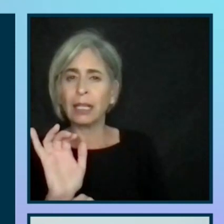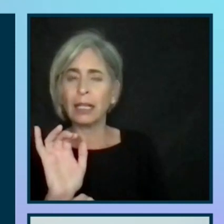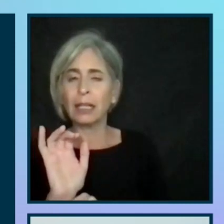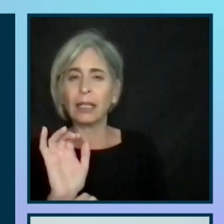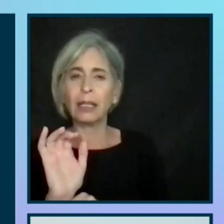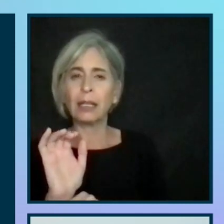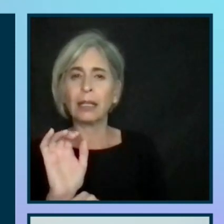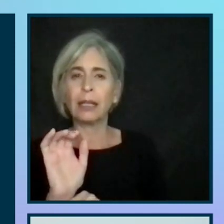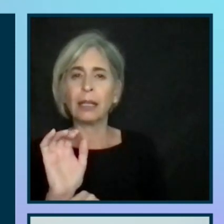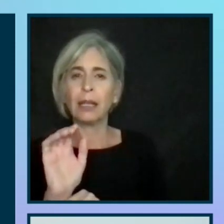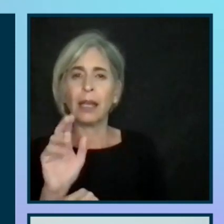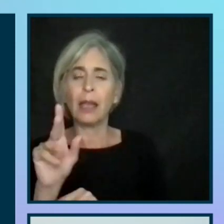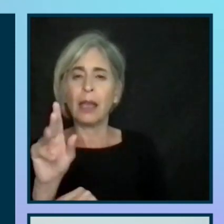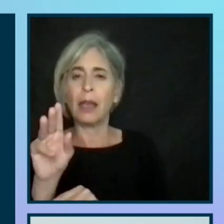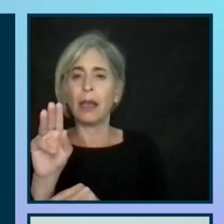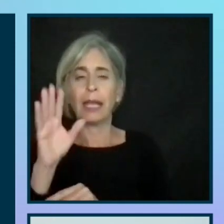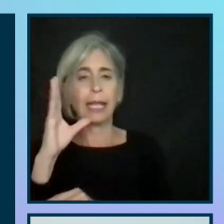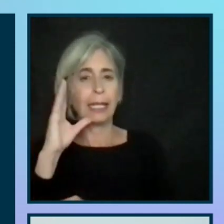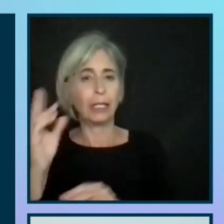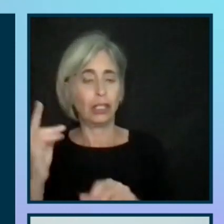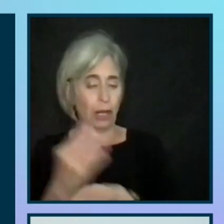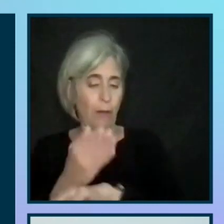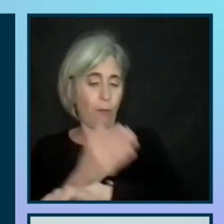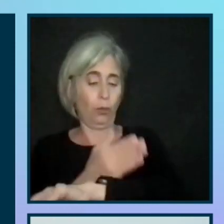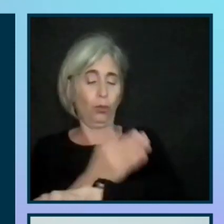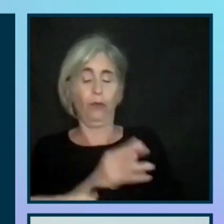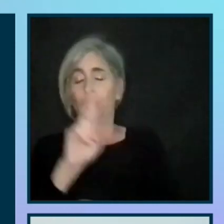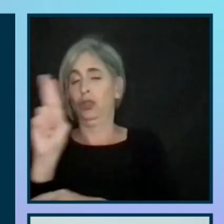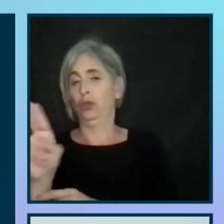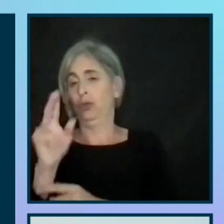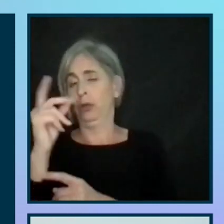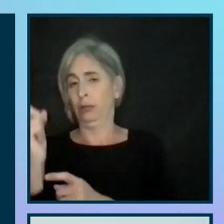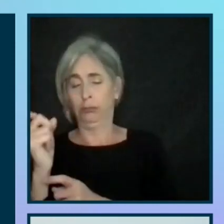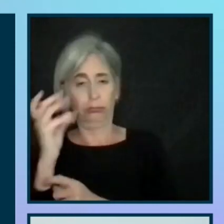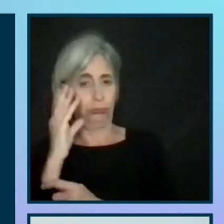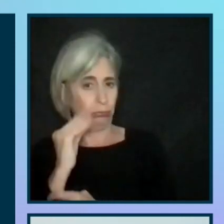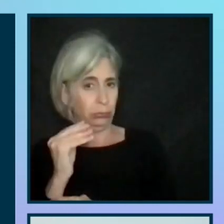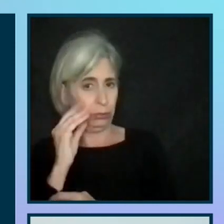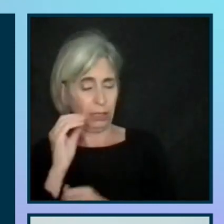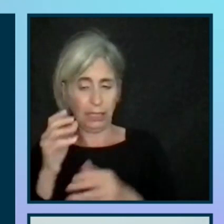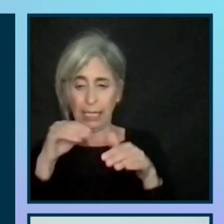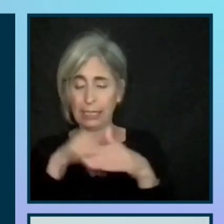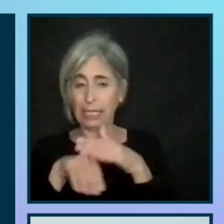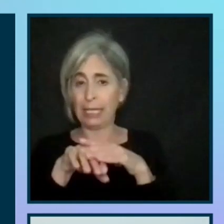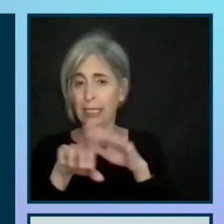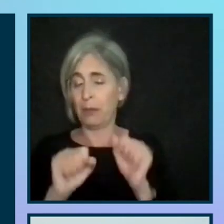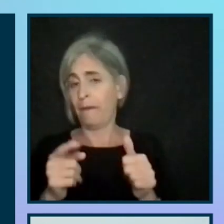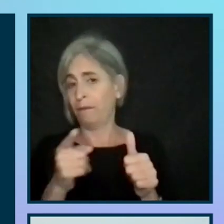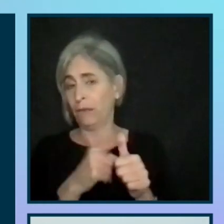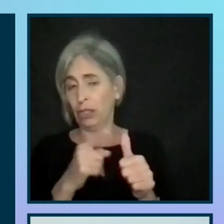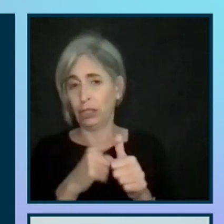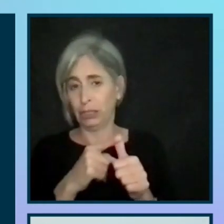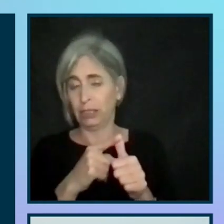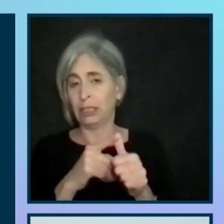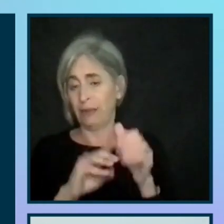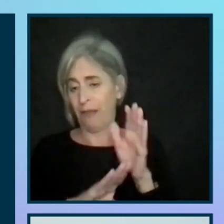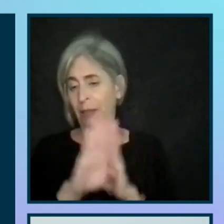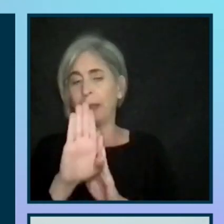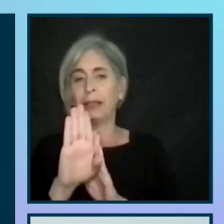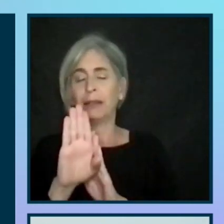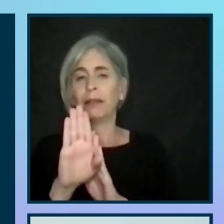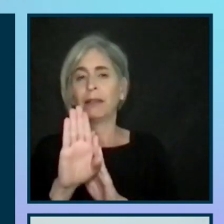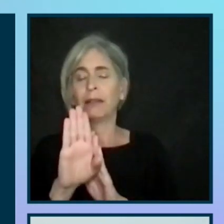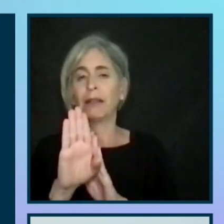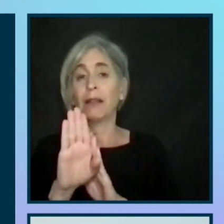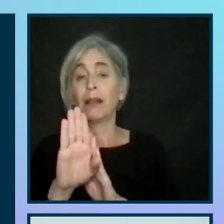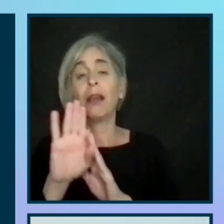improve overall customer experience and loyalty while focusing on an accessible-first development.